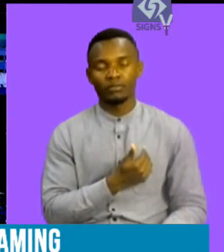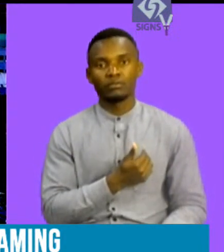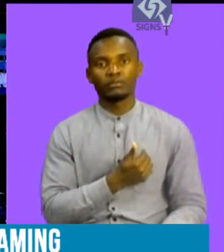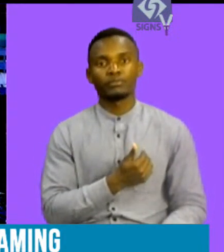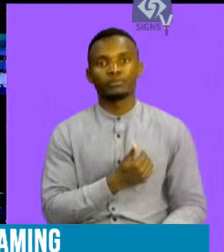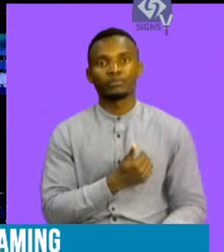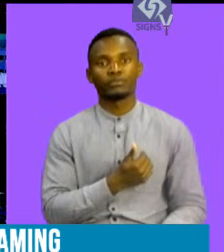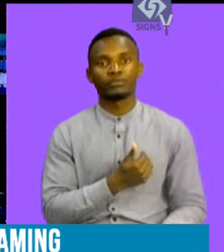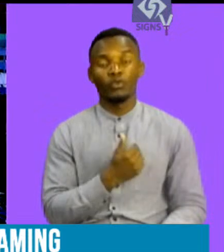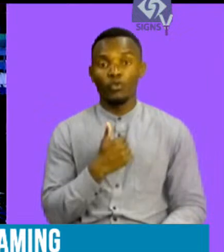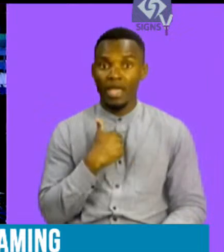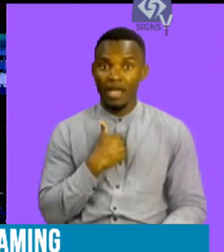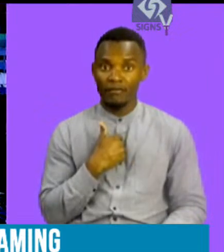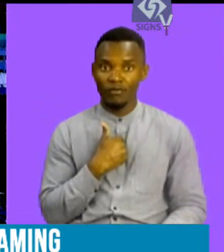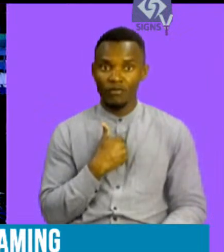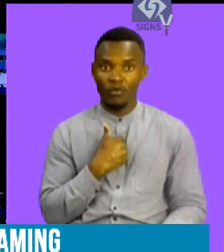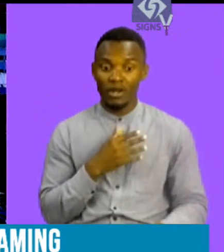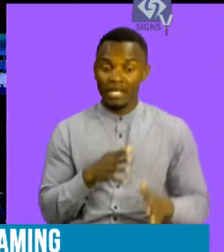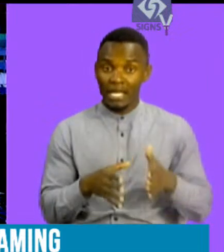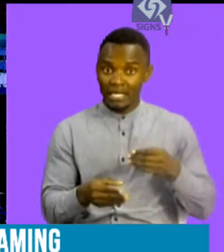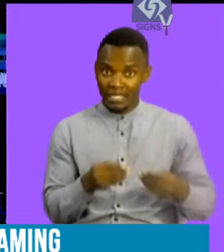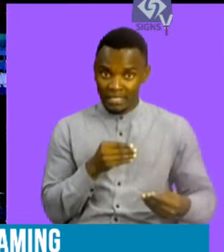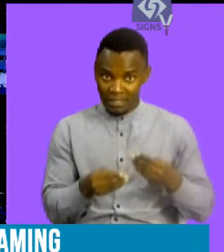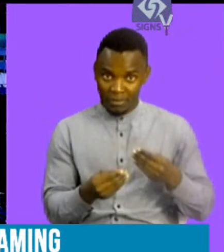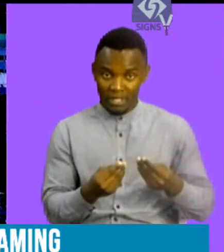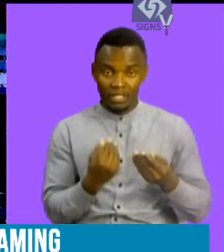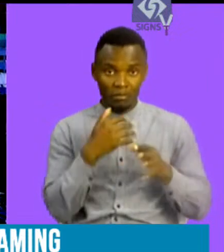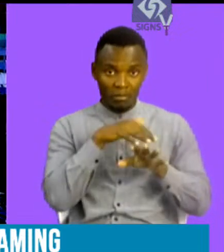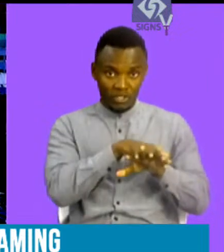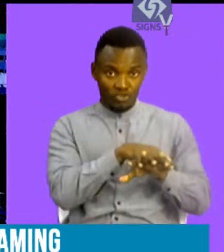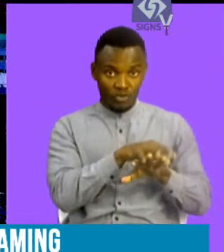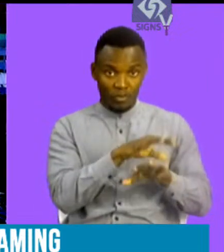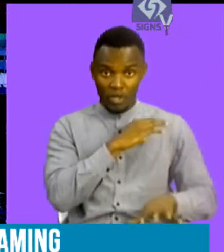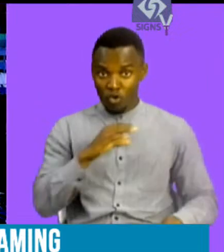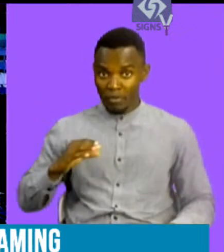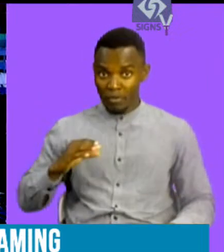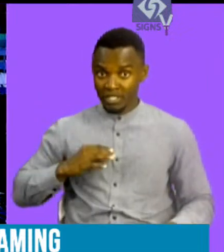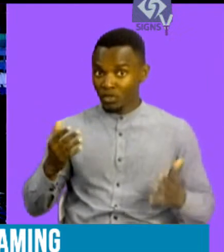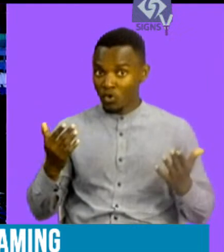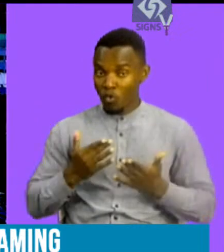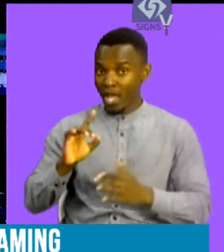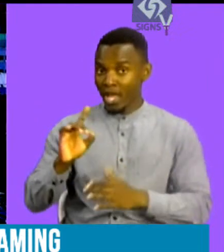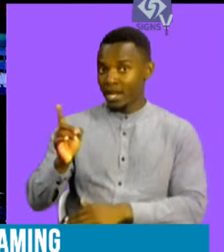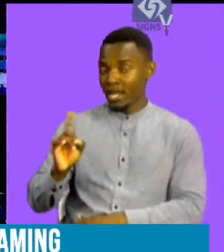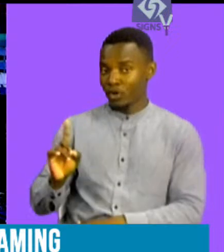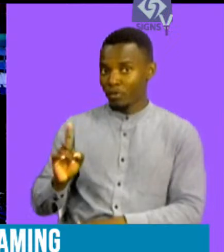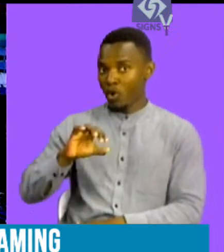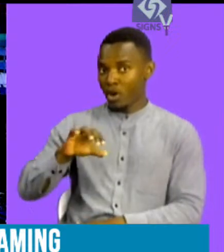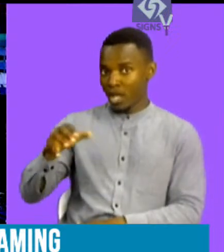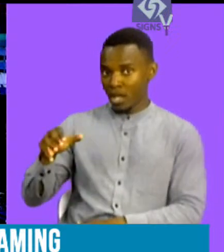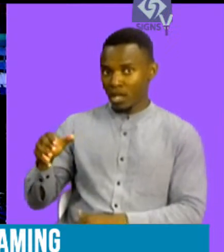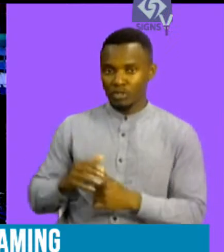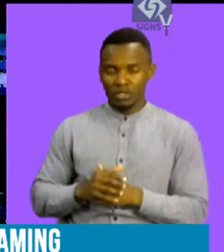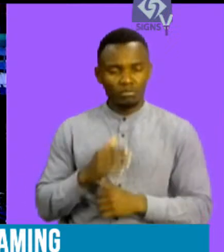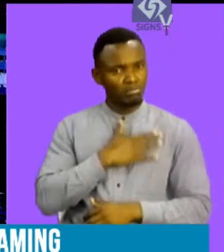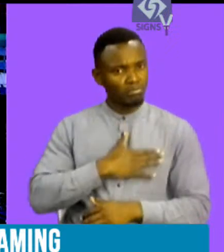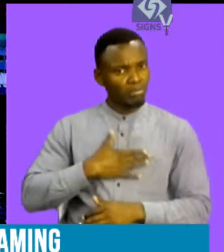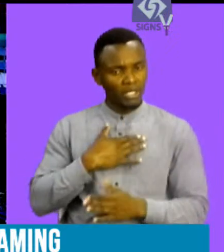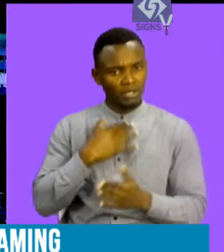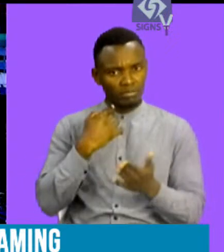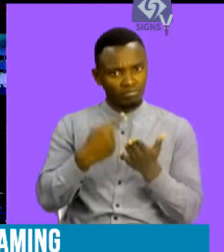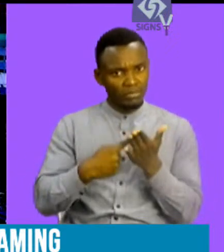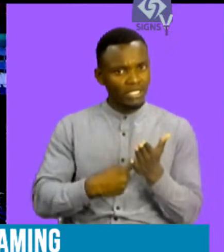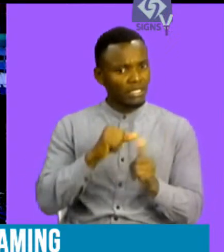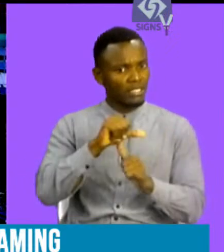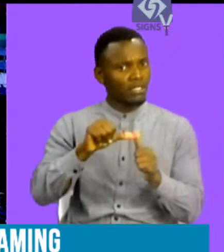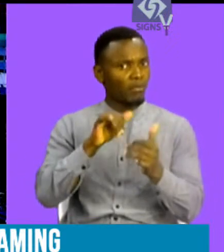There is a disability mainstreaming committee at the Nairobi County. Could you tell us a little bit about